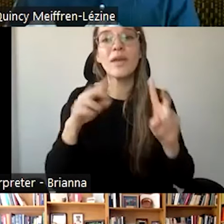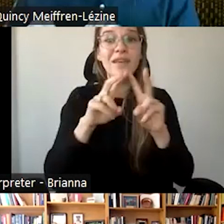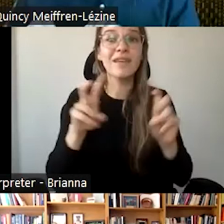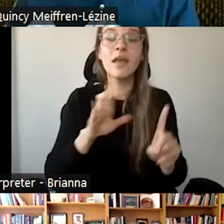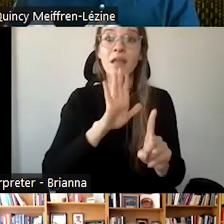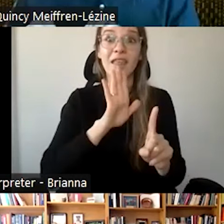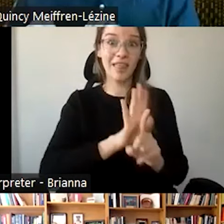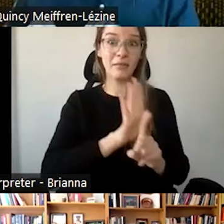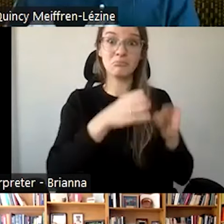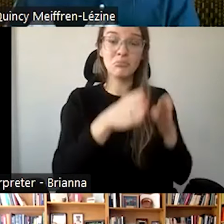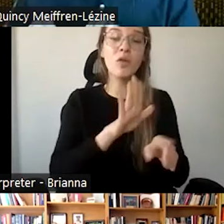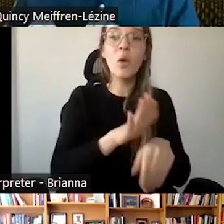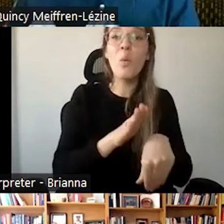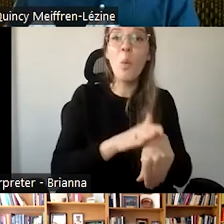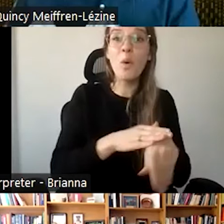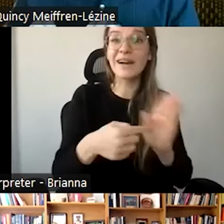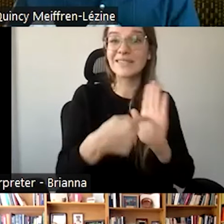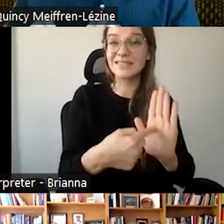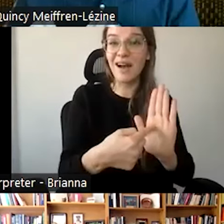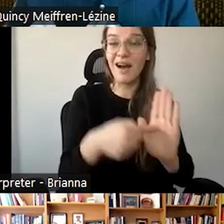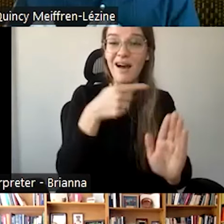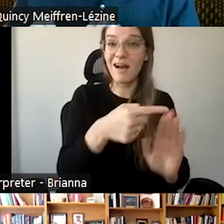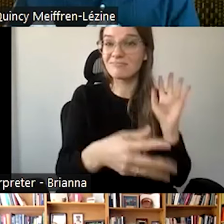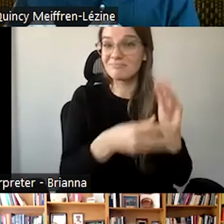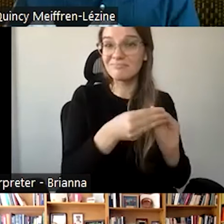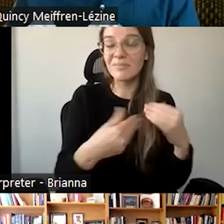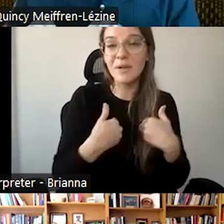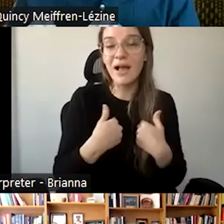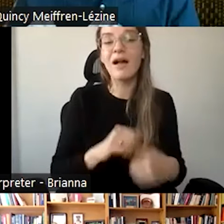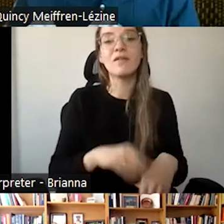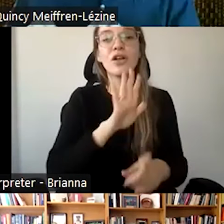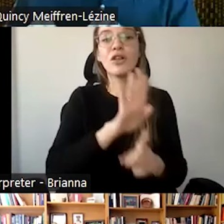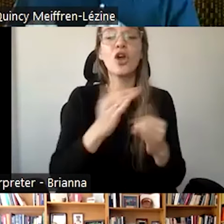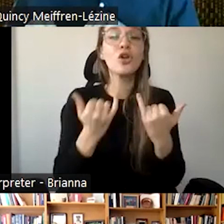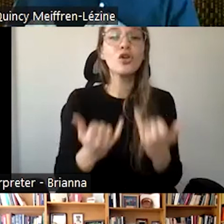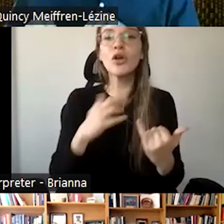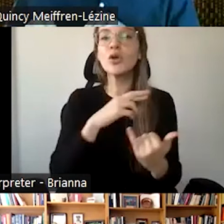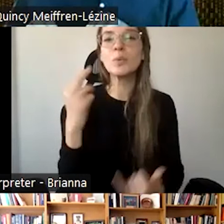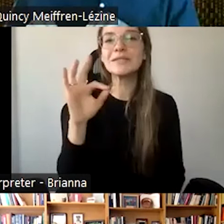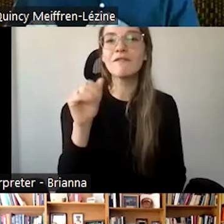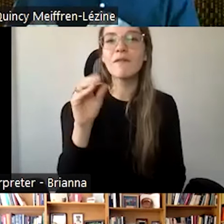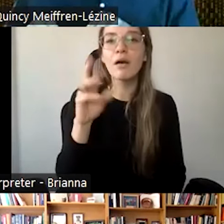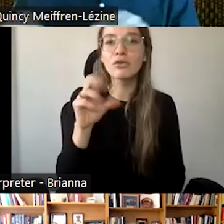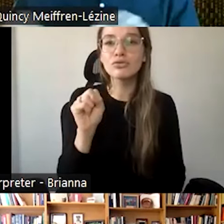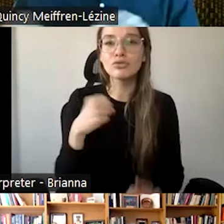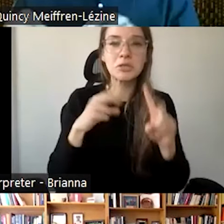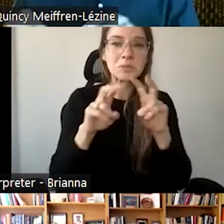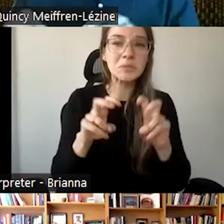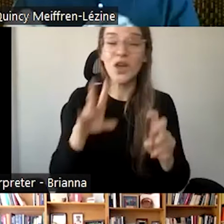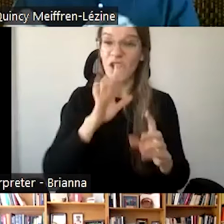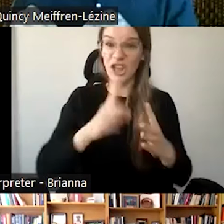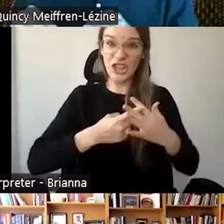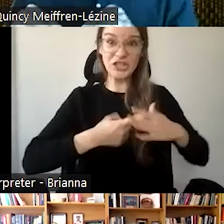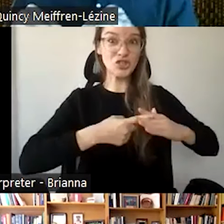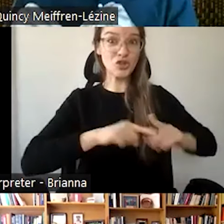signs that somebody had, or their current risk factors. And at the very start, you're